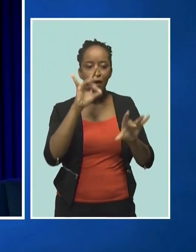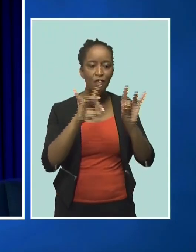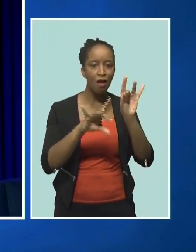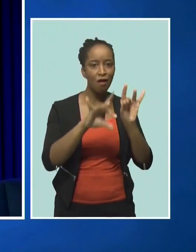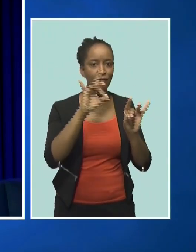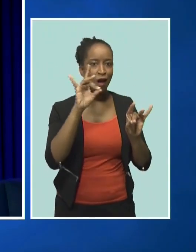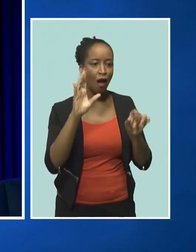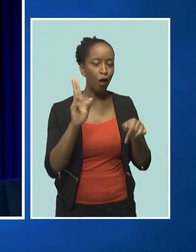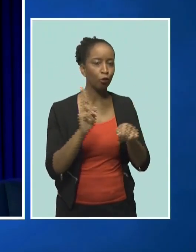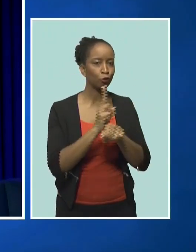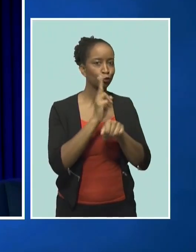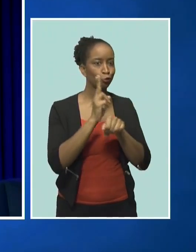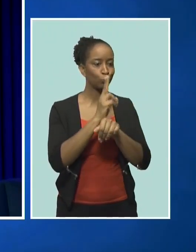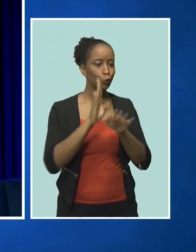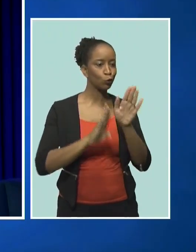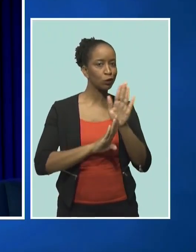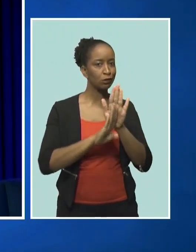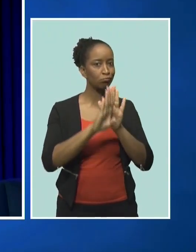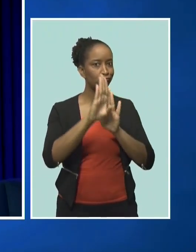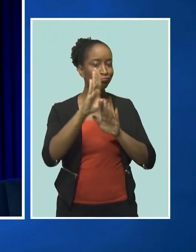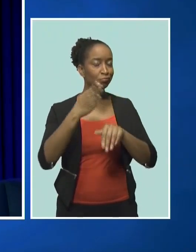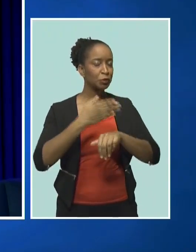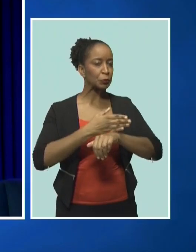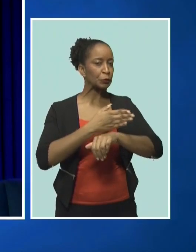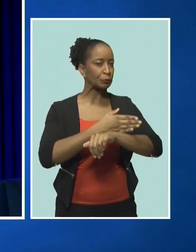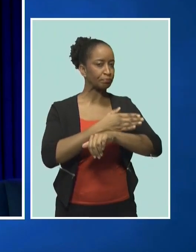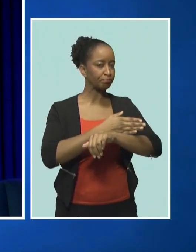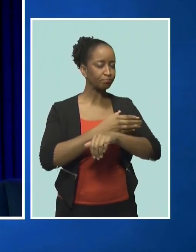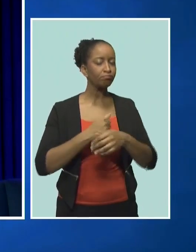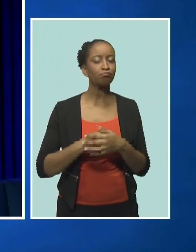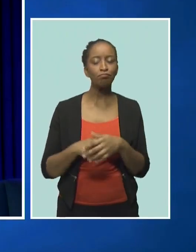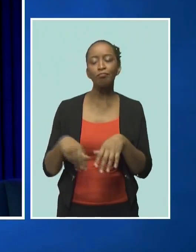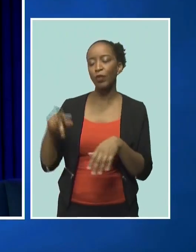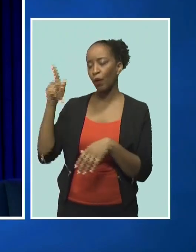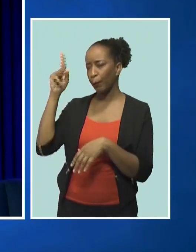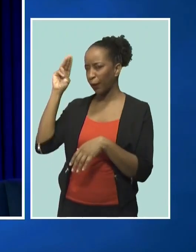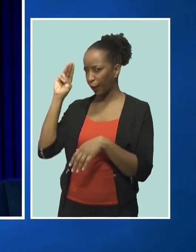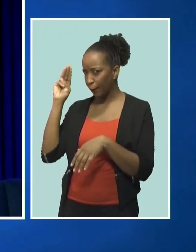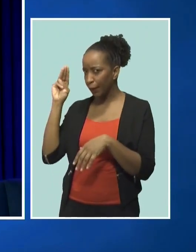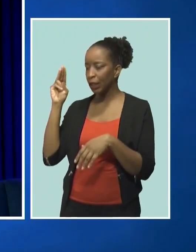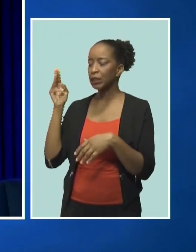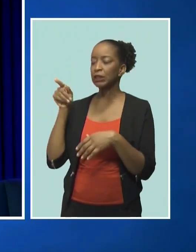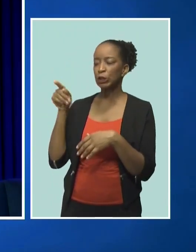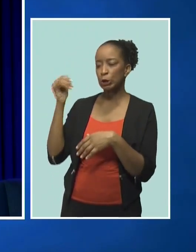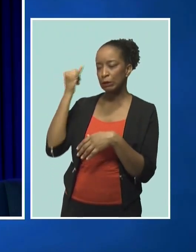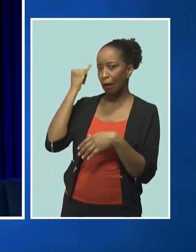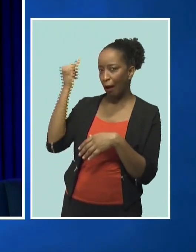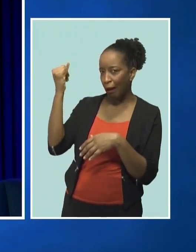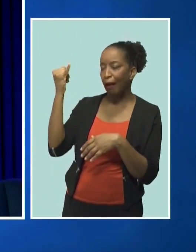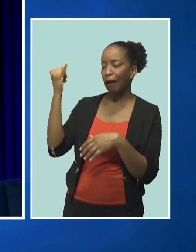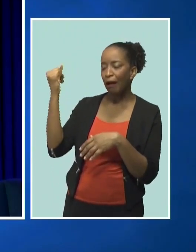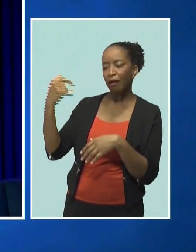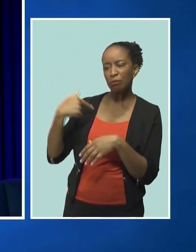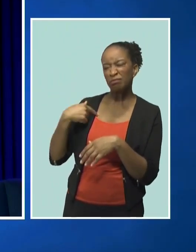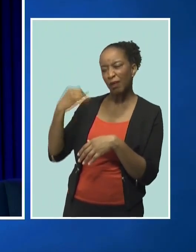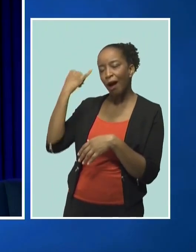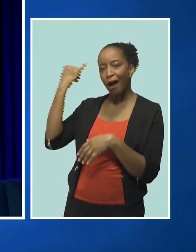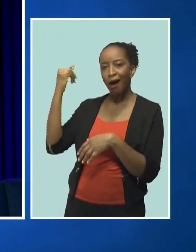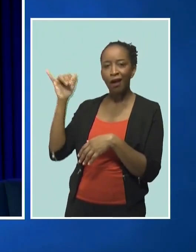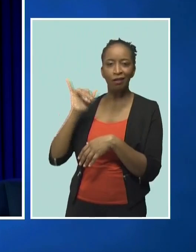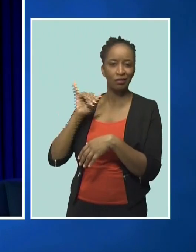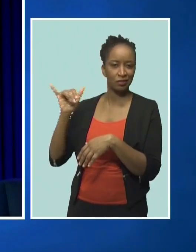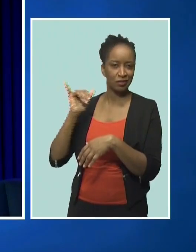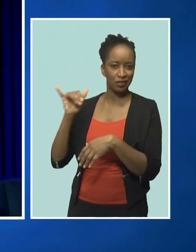share the view of our Prime Minister that we need a new development model for tourism, for example, that is based